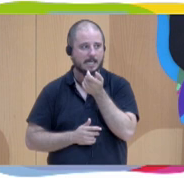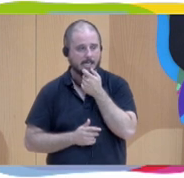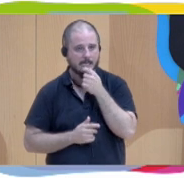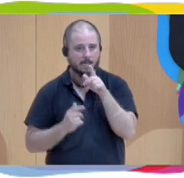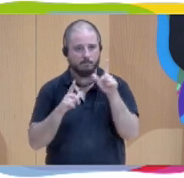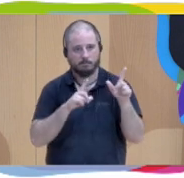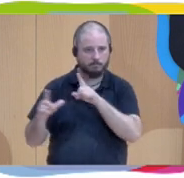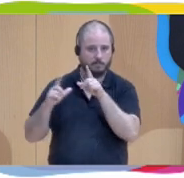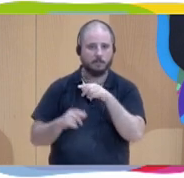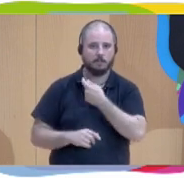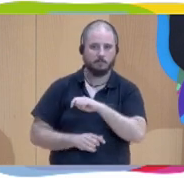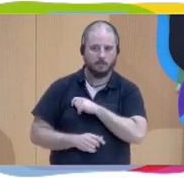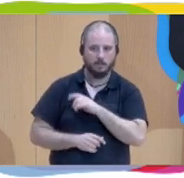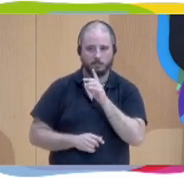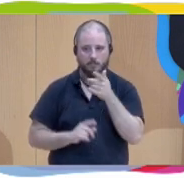speaking.